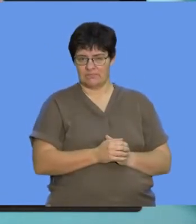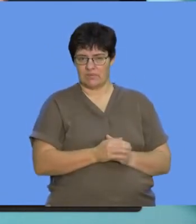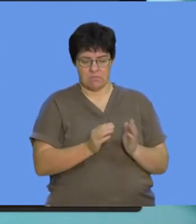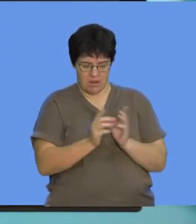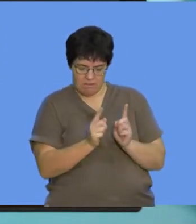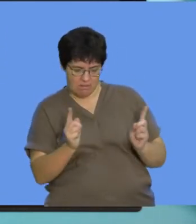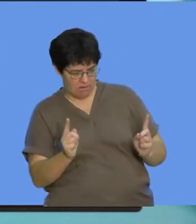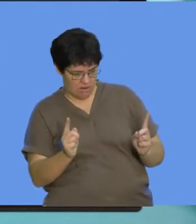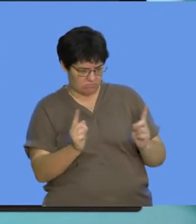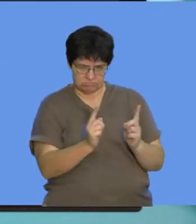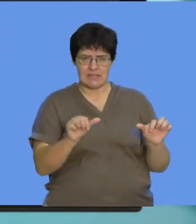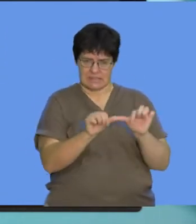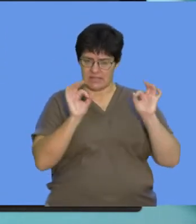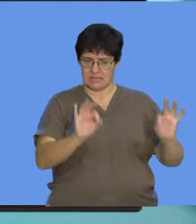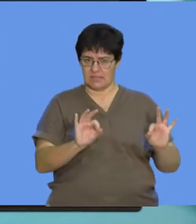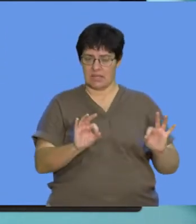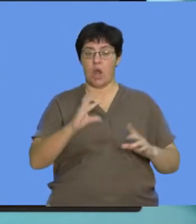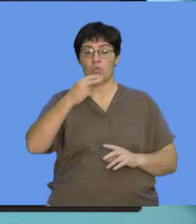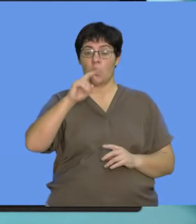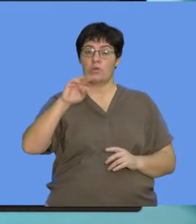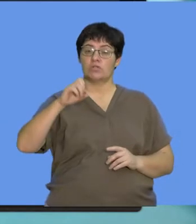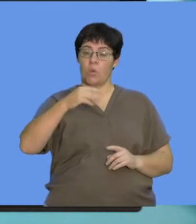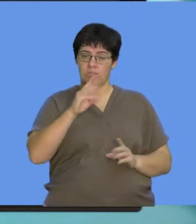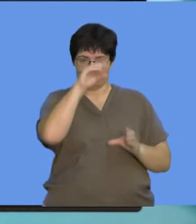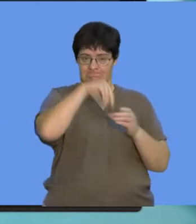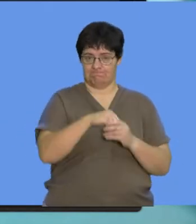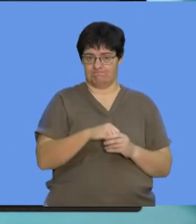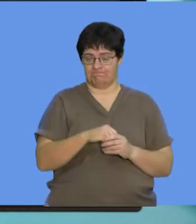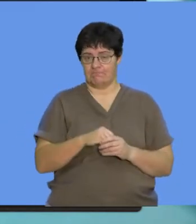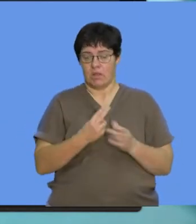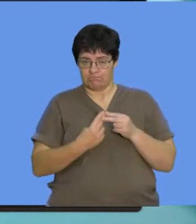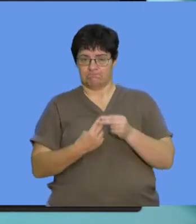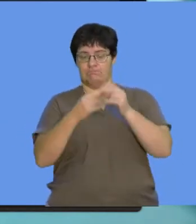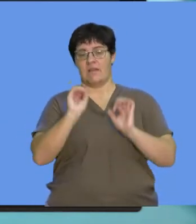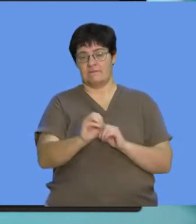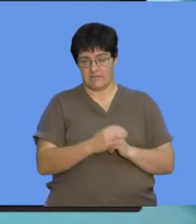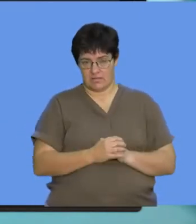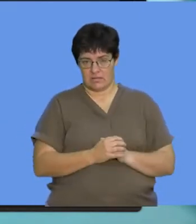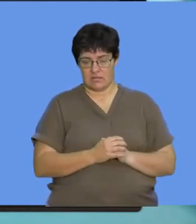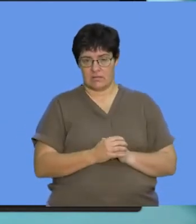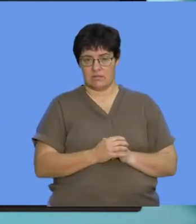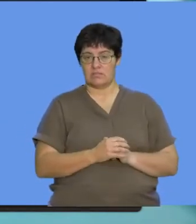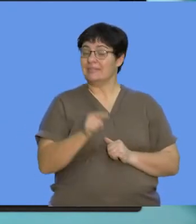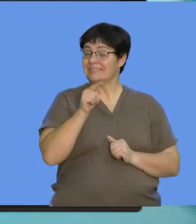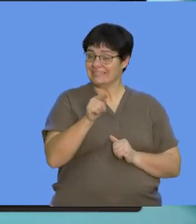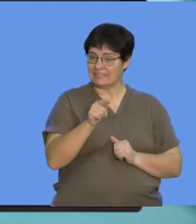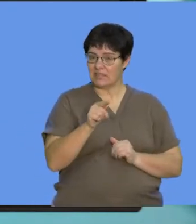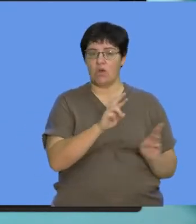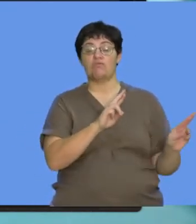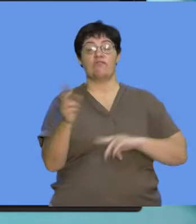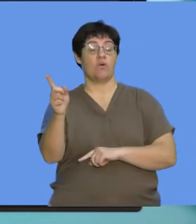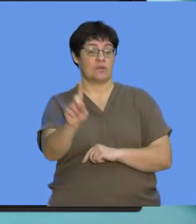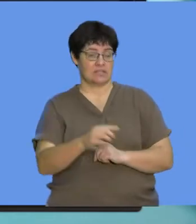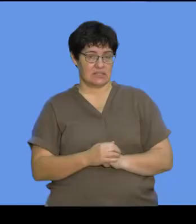have a specific length, and they're found on unique chromosomes. And so that position of a gene on a chromosome